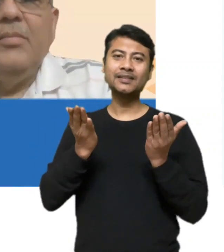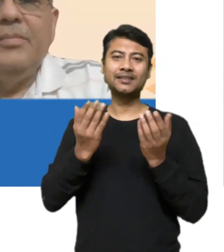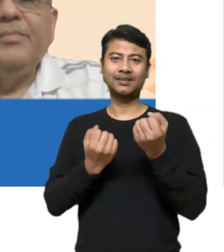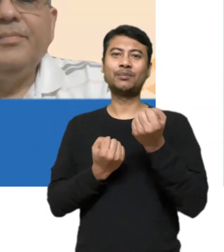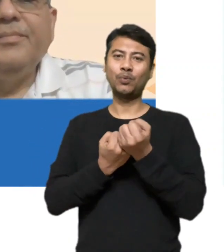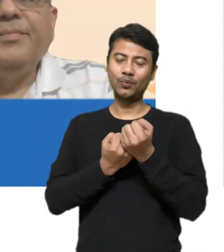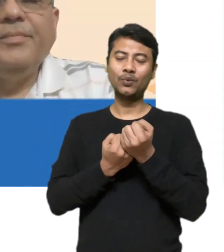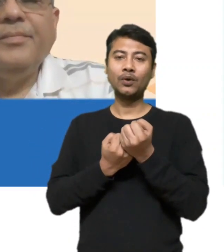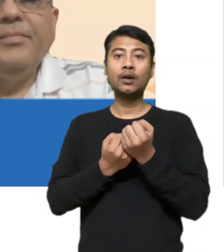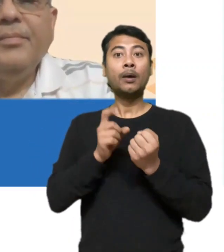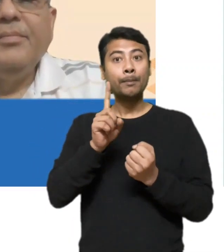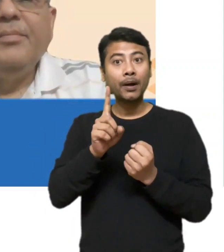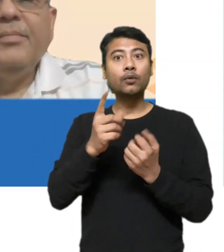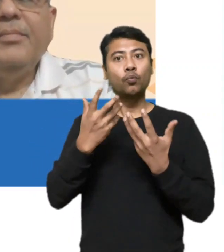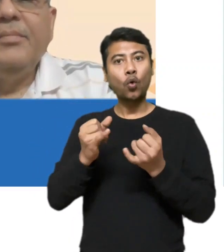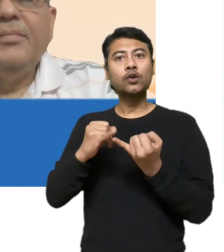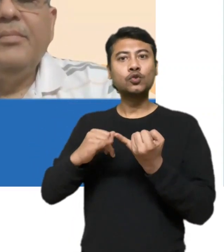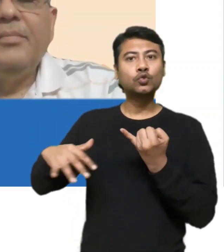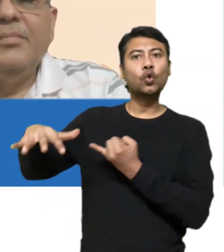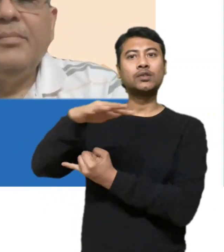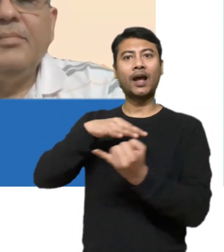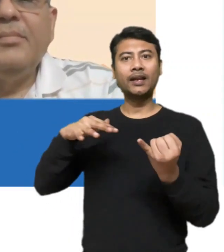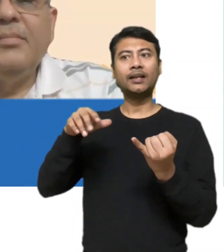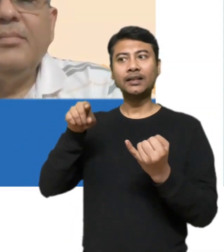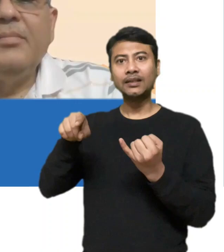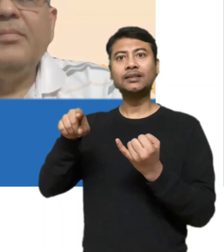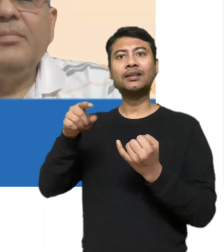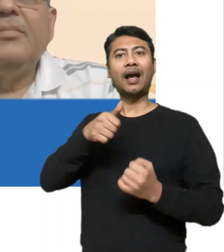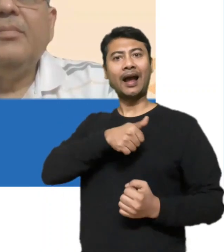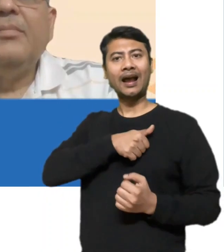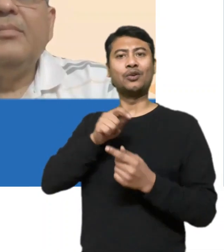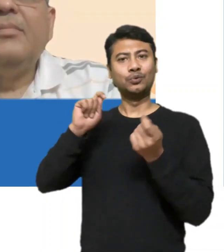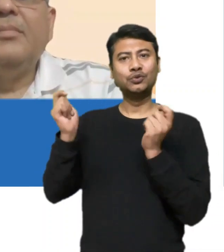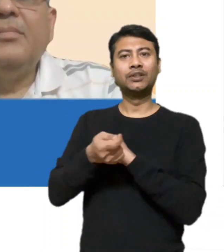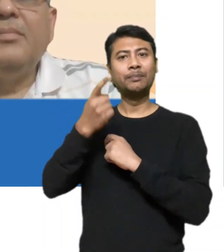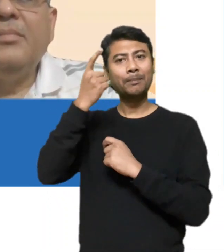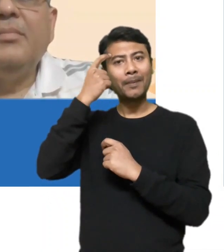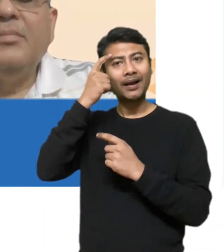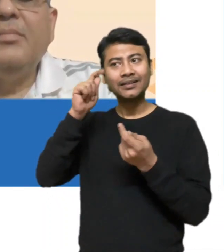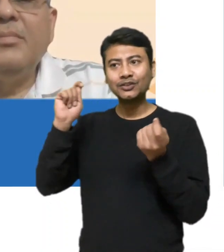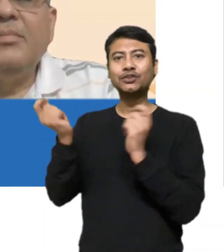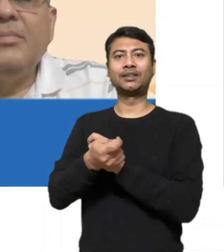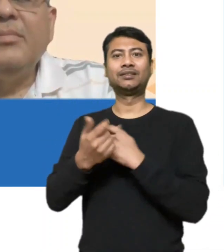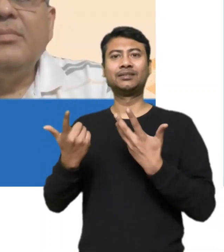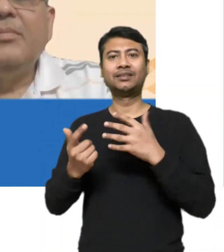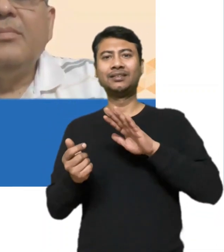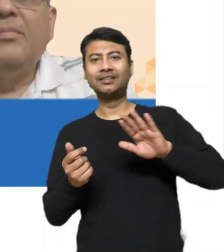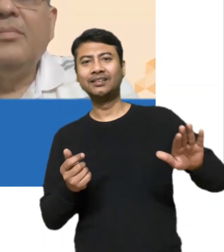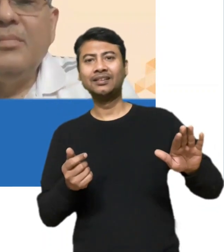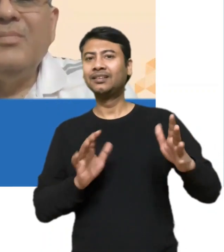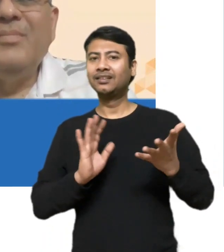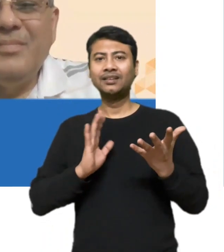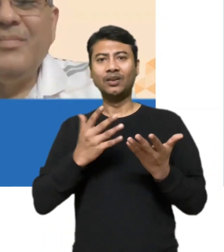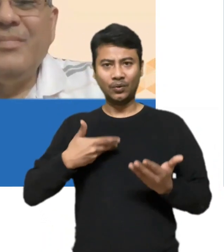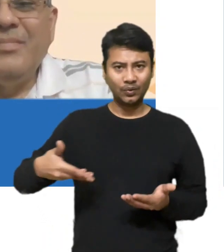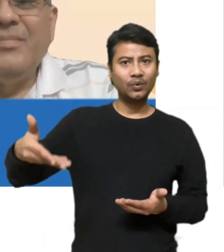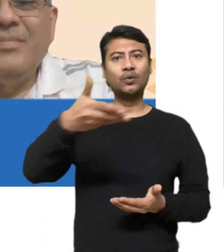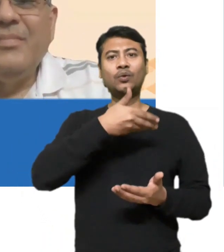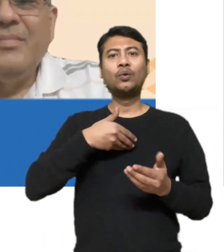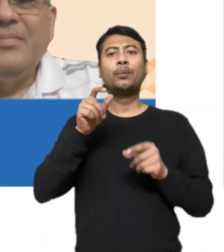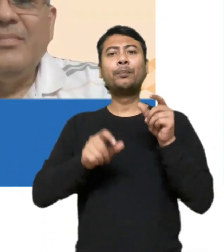to understand. Yeah, because eventually you have to change the society to understand that these are your people, our